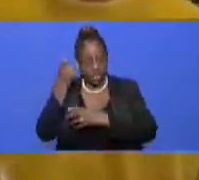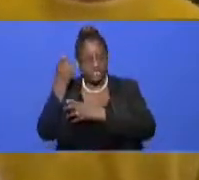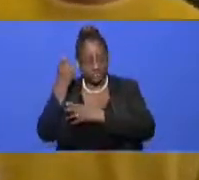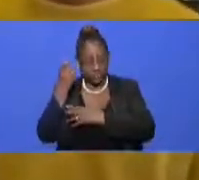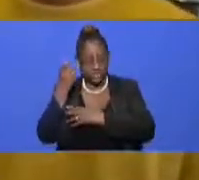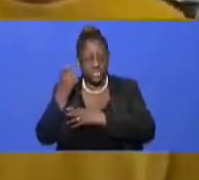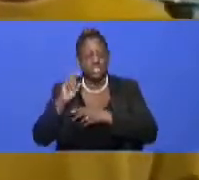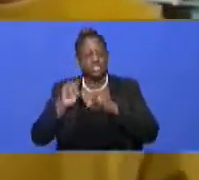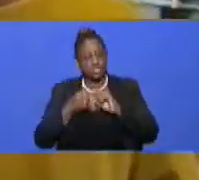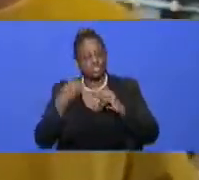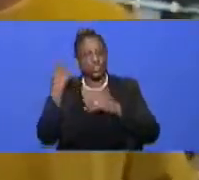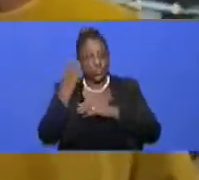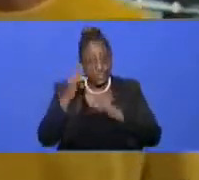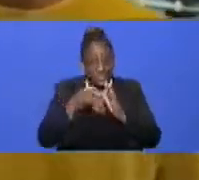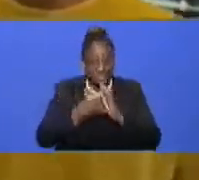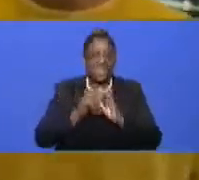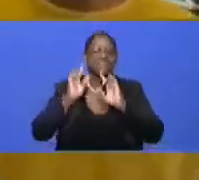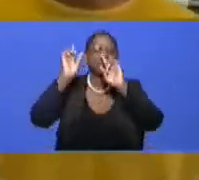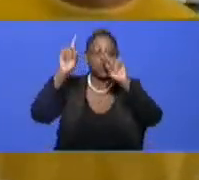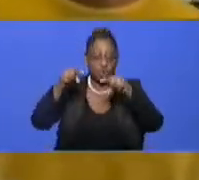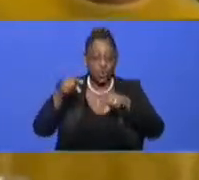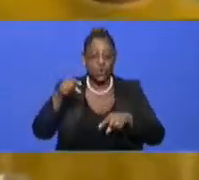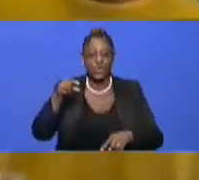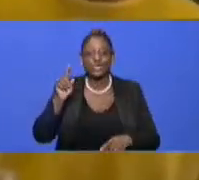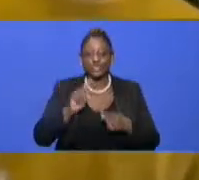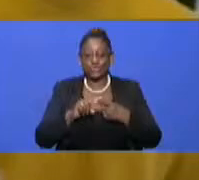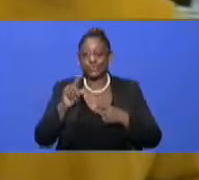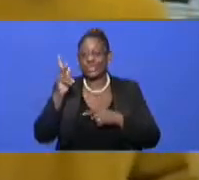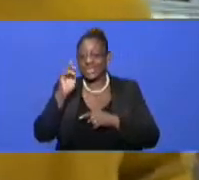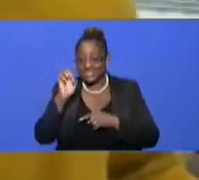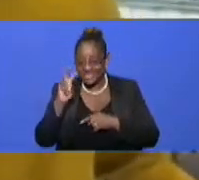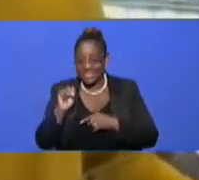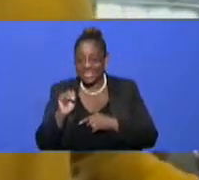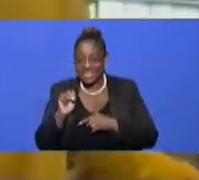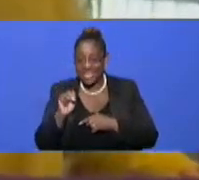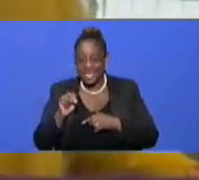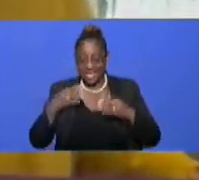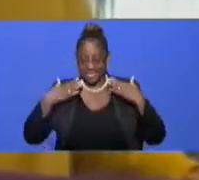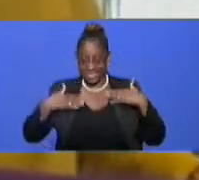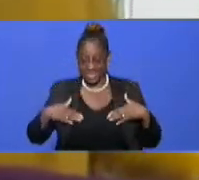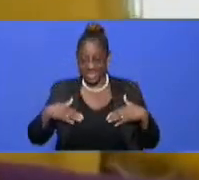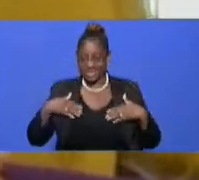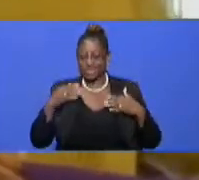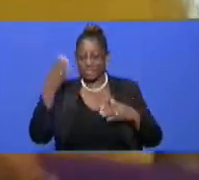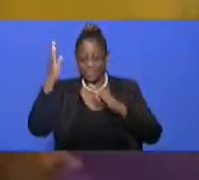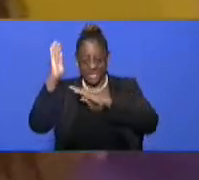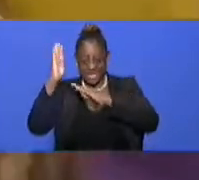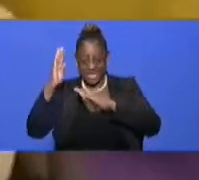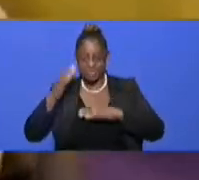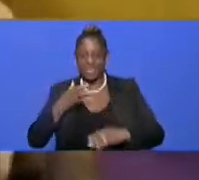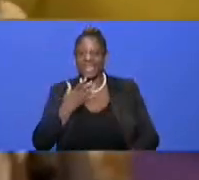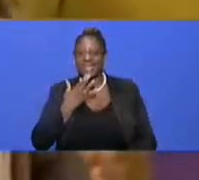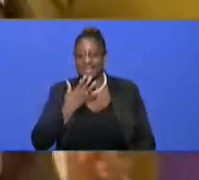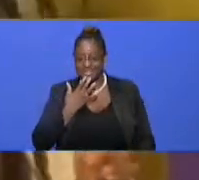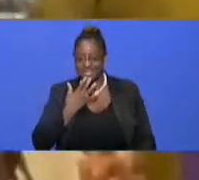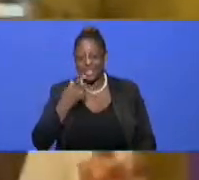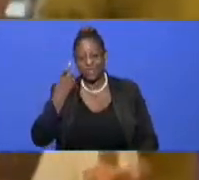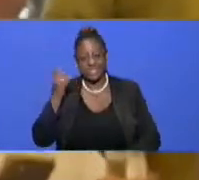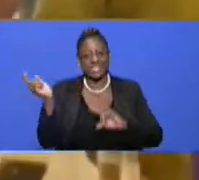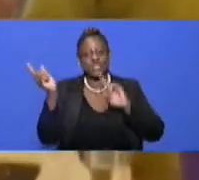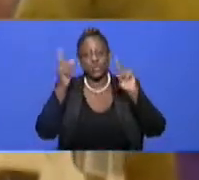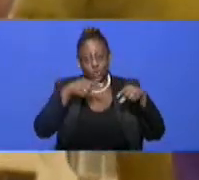Kentucky. So I came over here as a very young man, so I'm wearing my Bahamian colors today. That's our flag